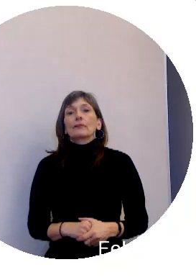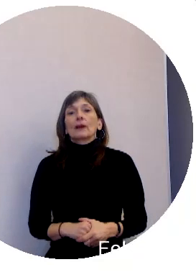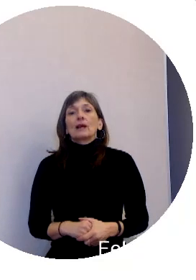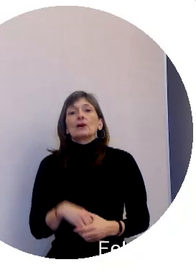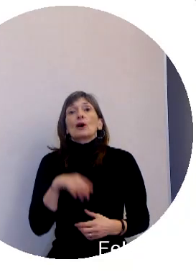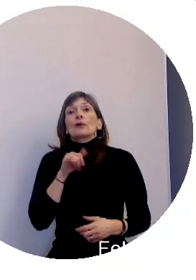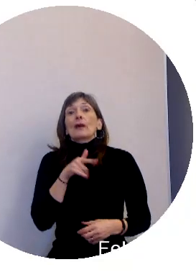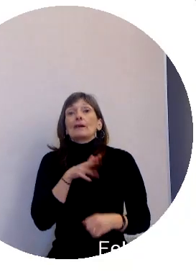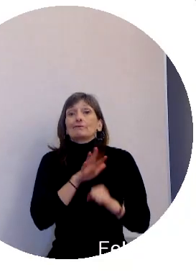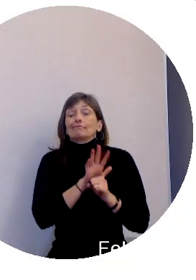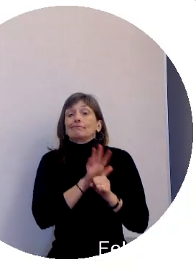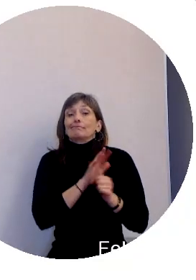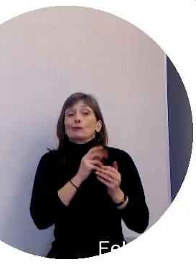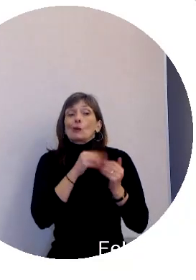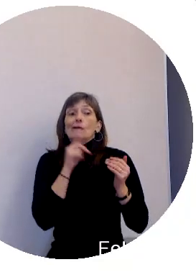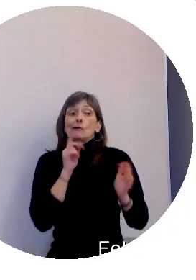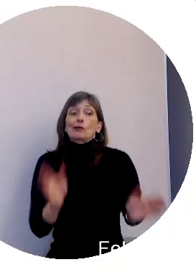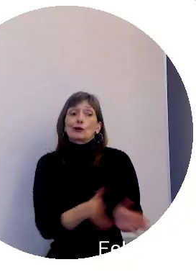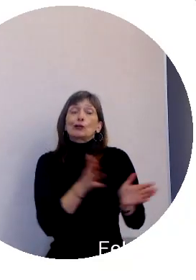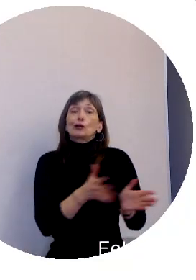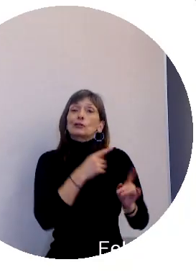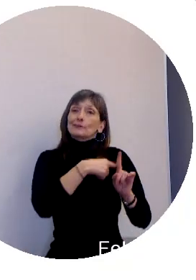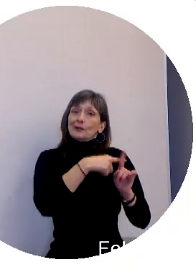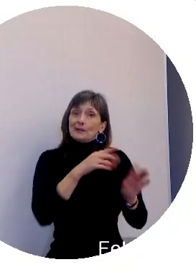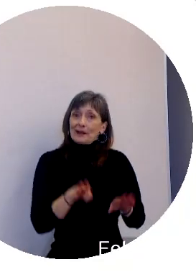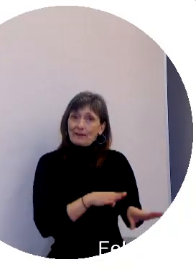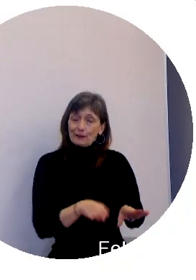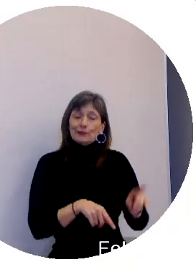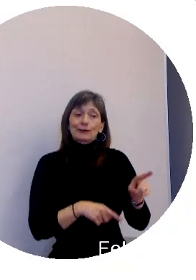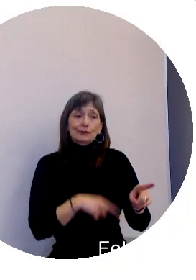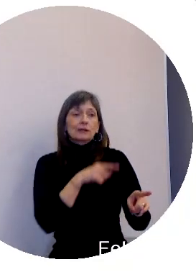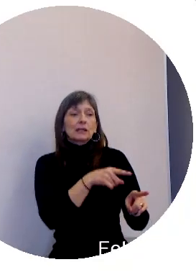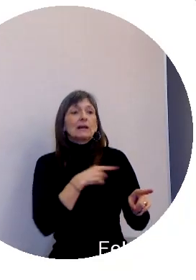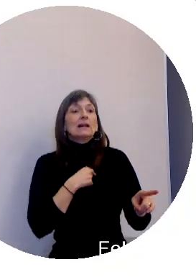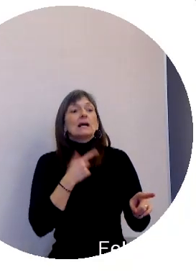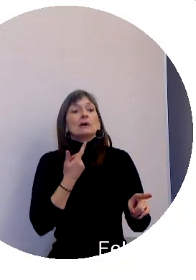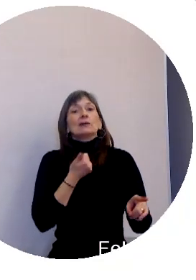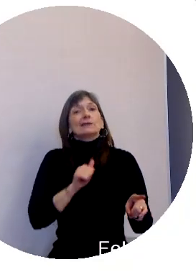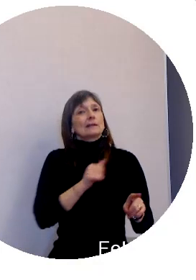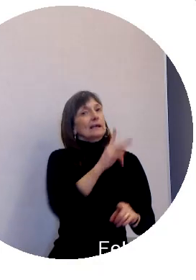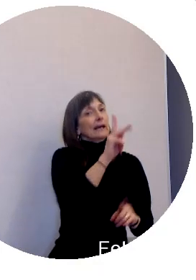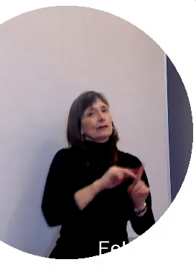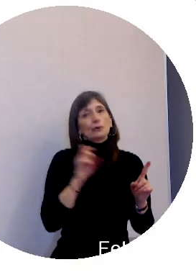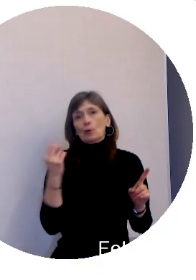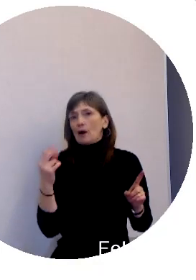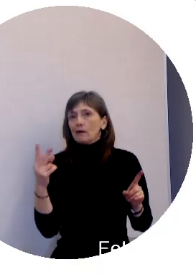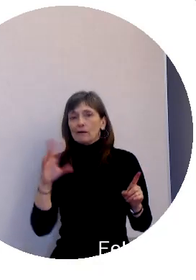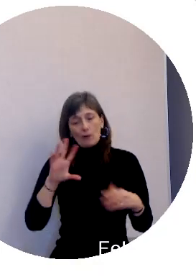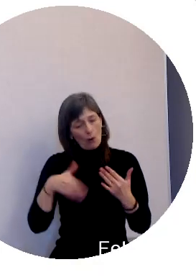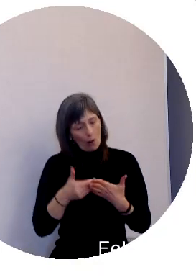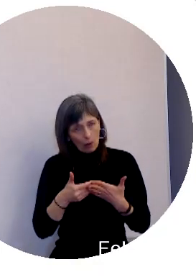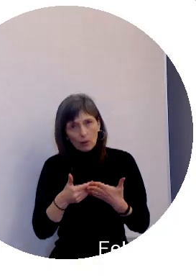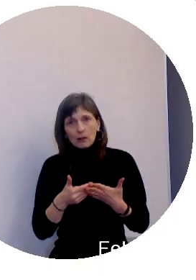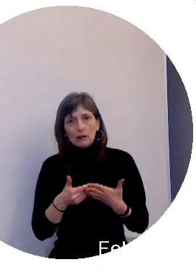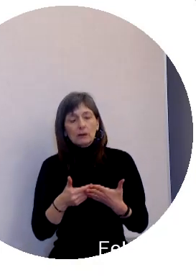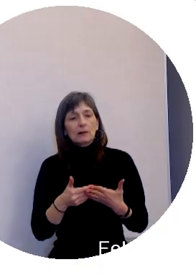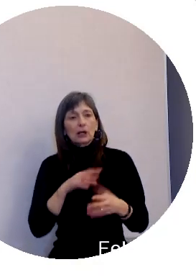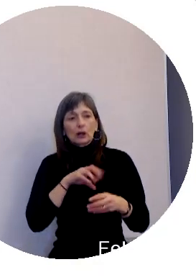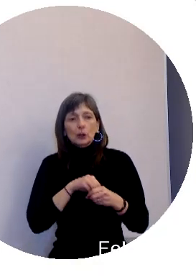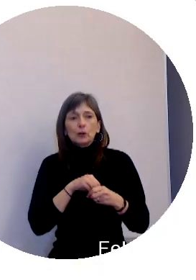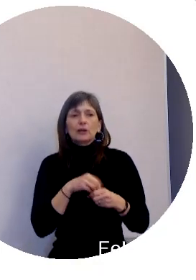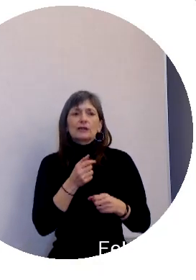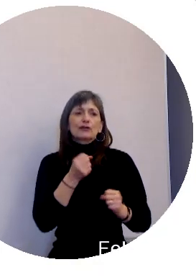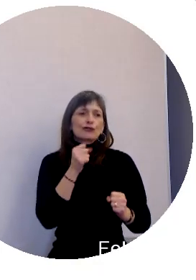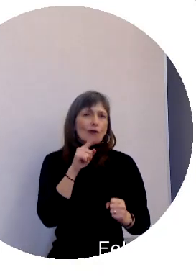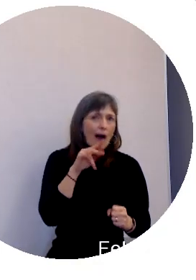the proactive programs to support positive behaviors, we're continuing to work on across K-12. We have a variety of programs